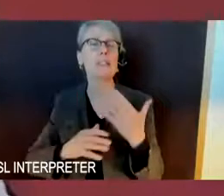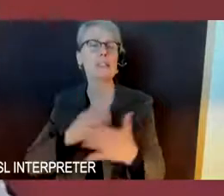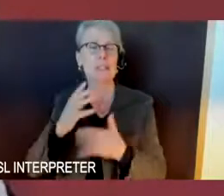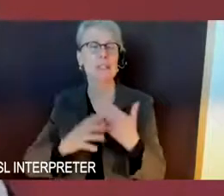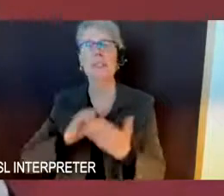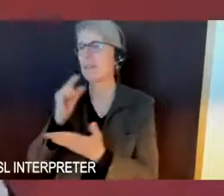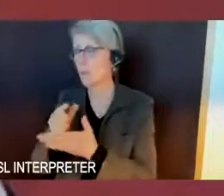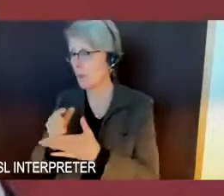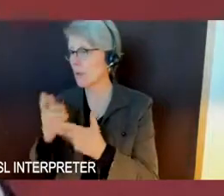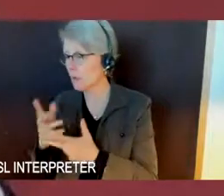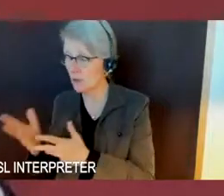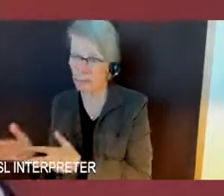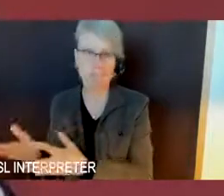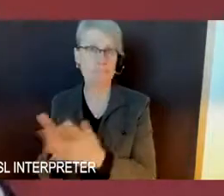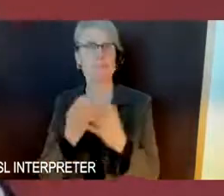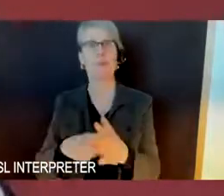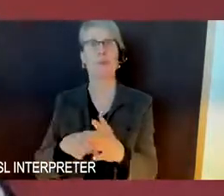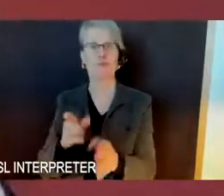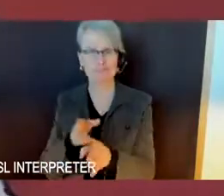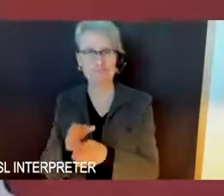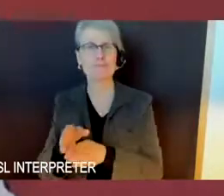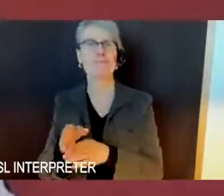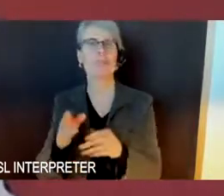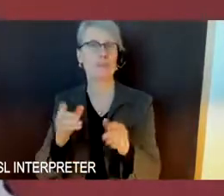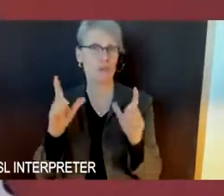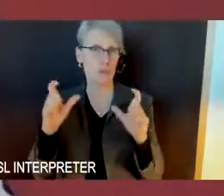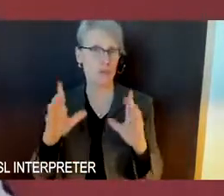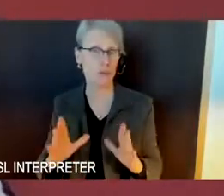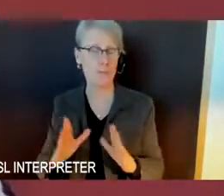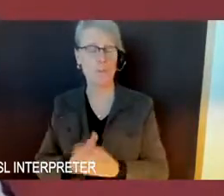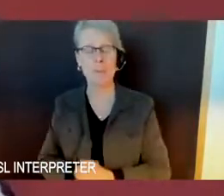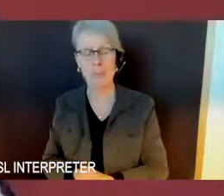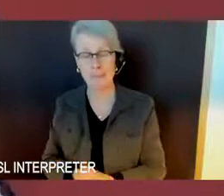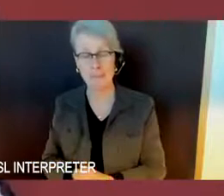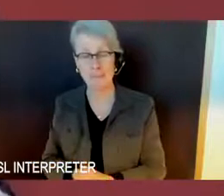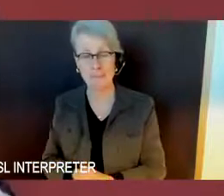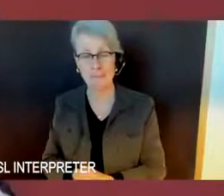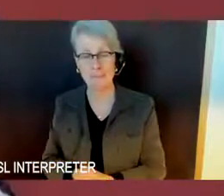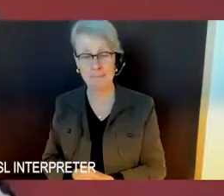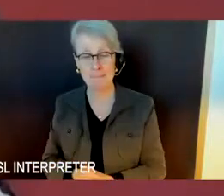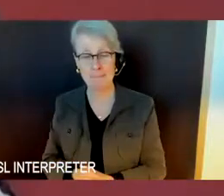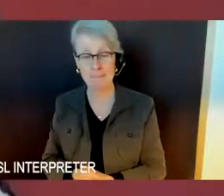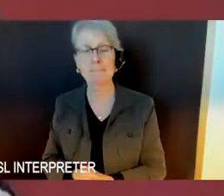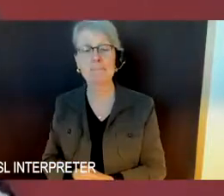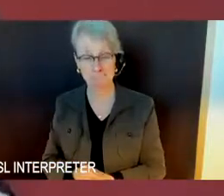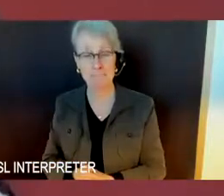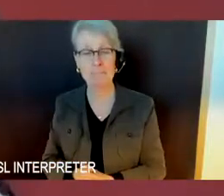university, and basically graduated into my career. And early on,